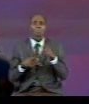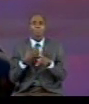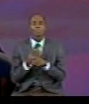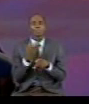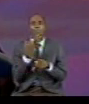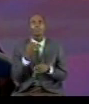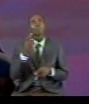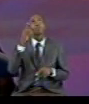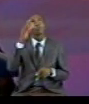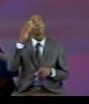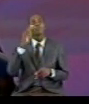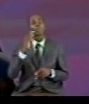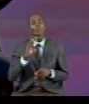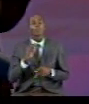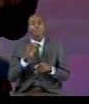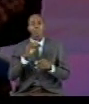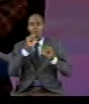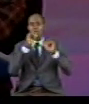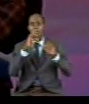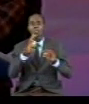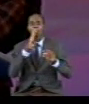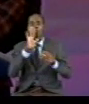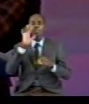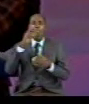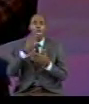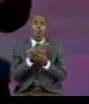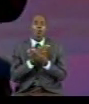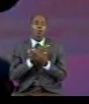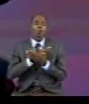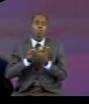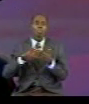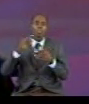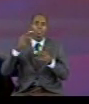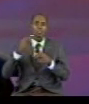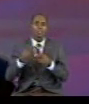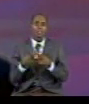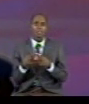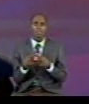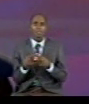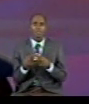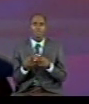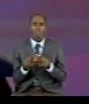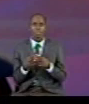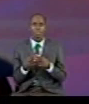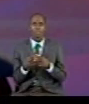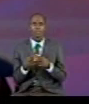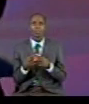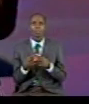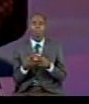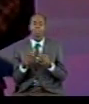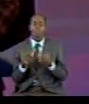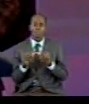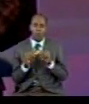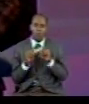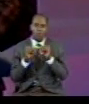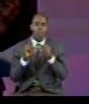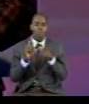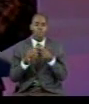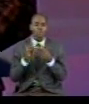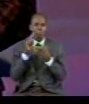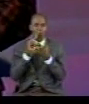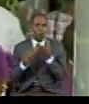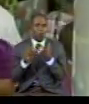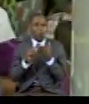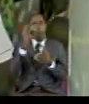Keep on checking your your body because God has healed you.